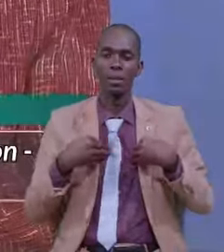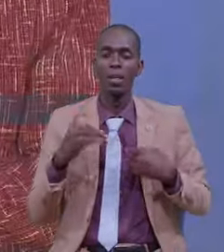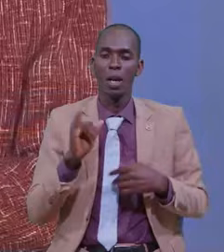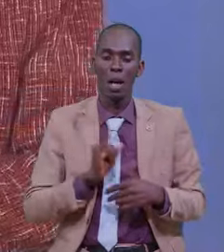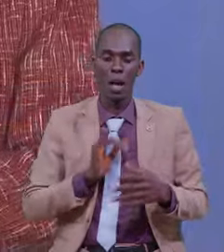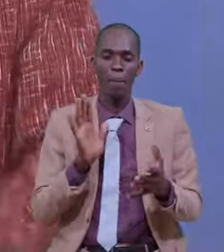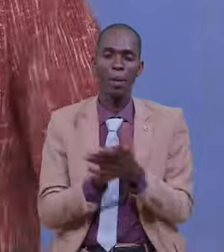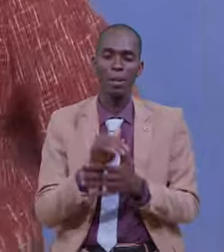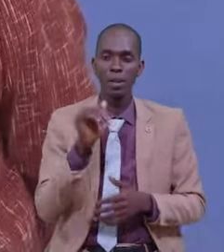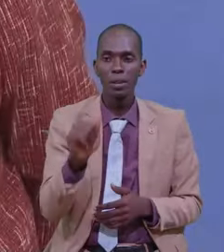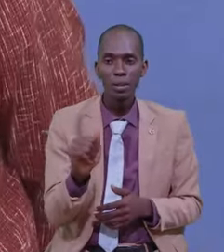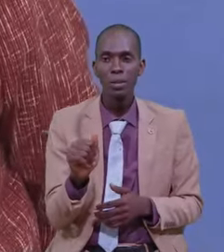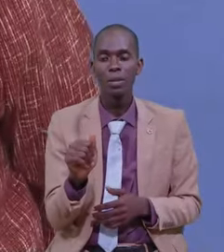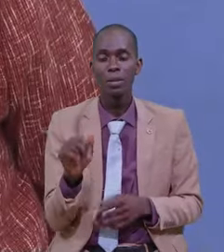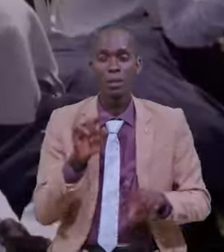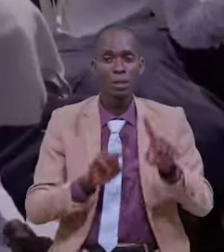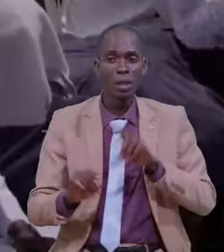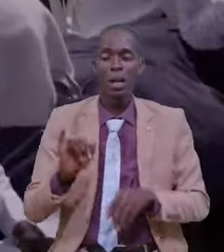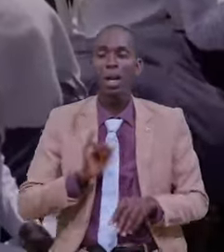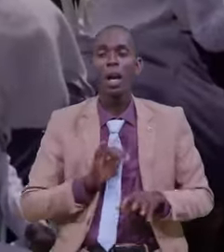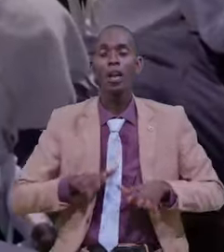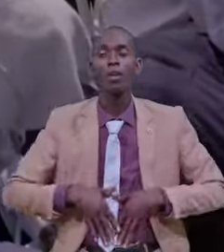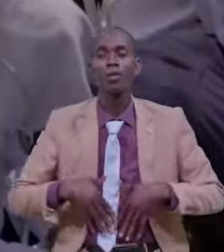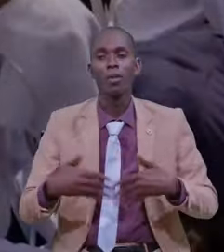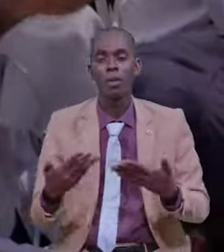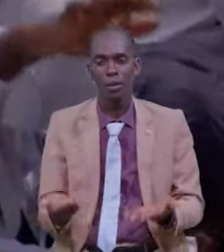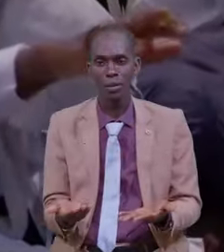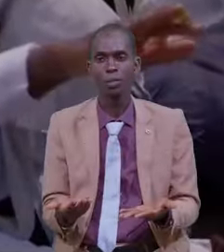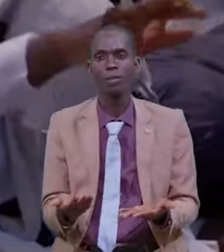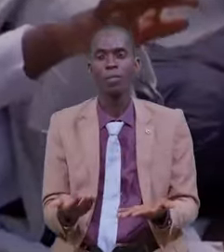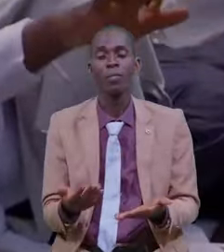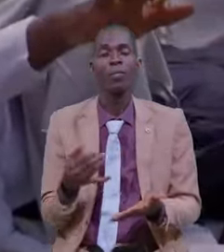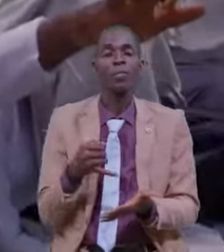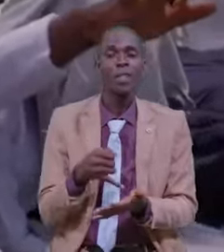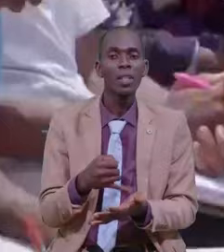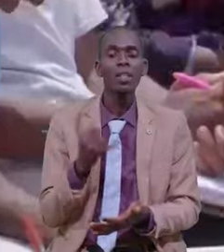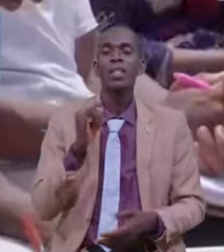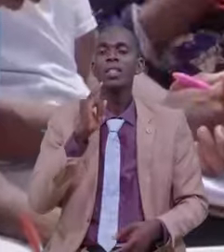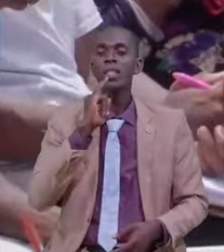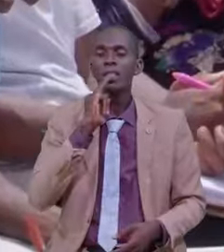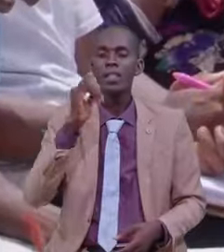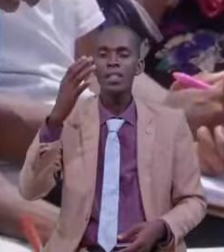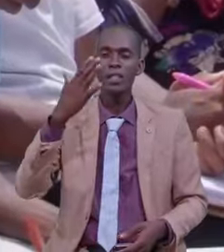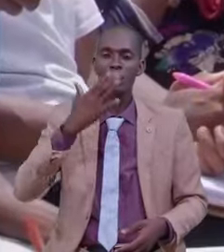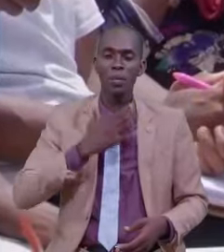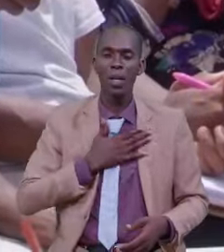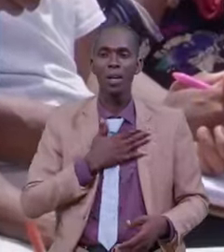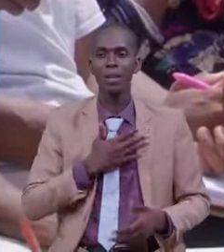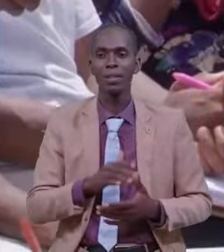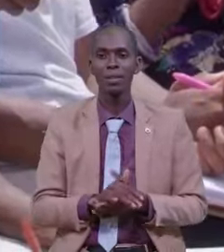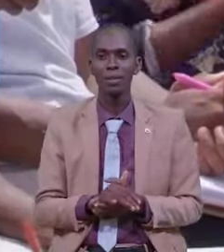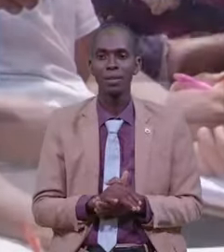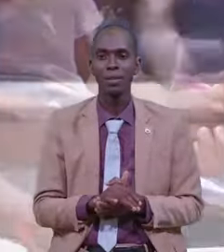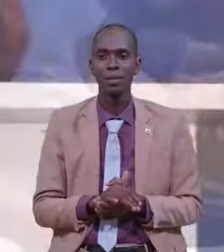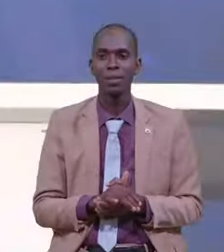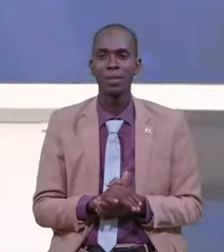believe, I confess, it is mine. The Lord